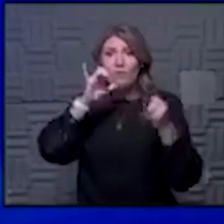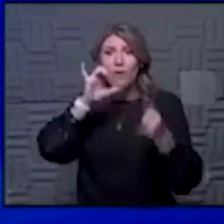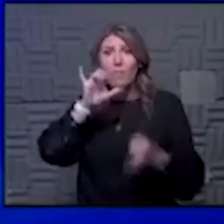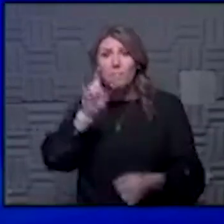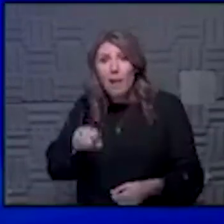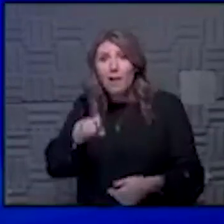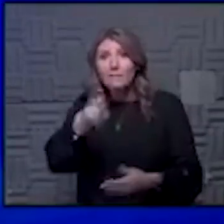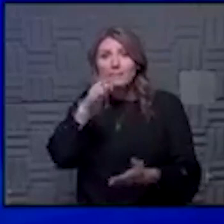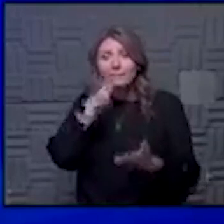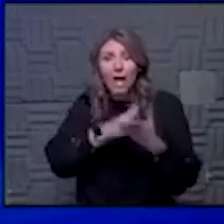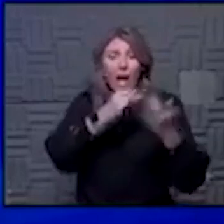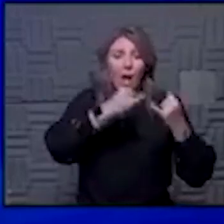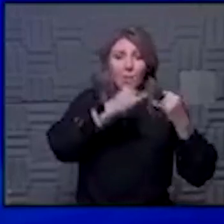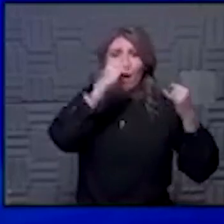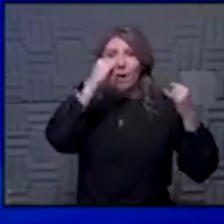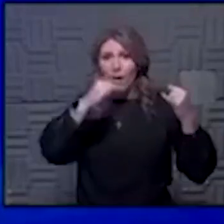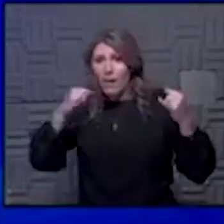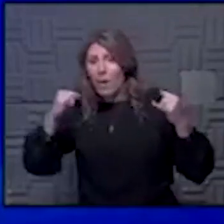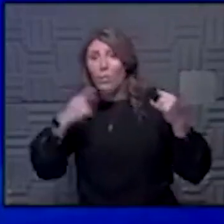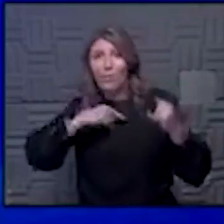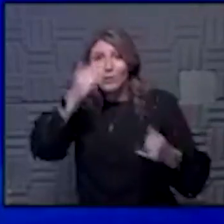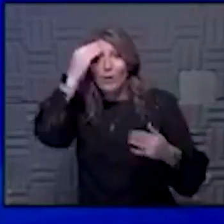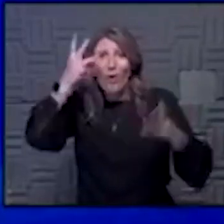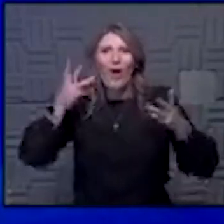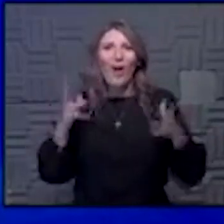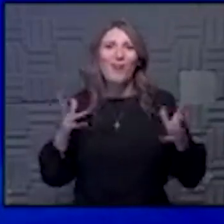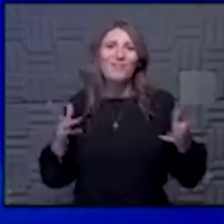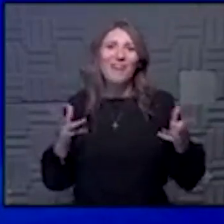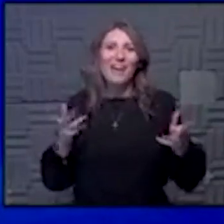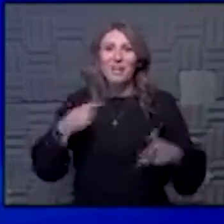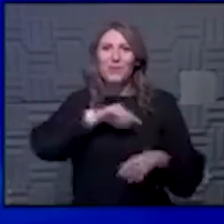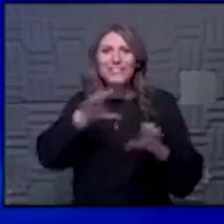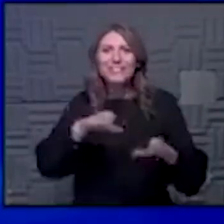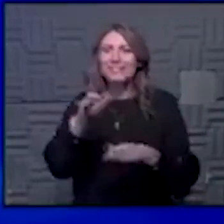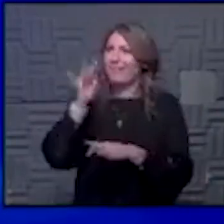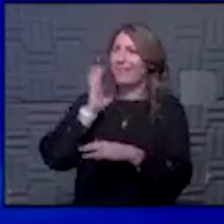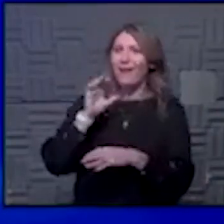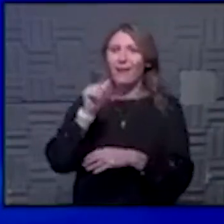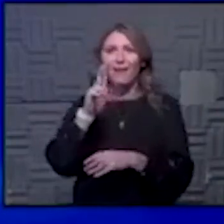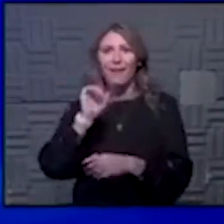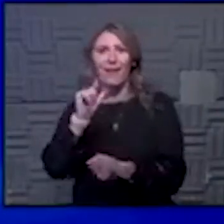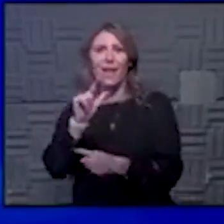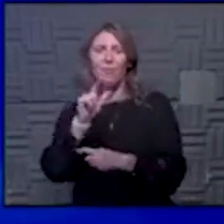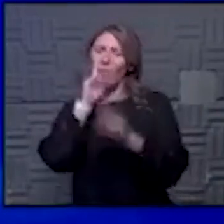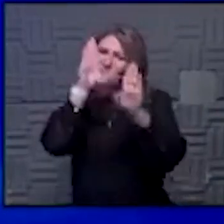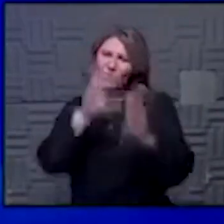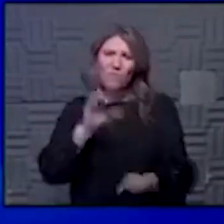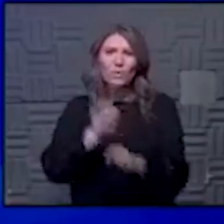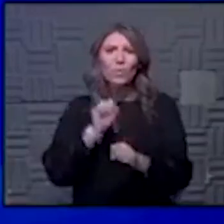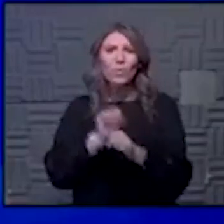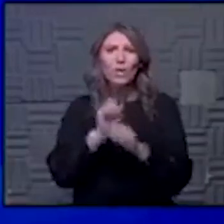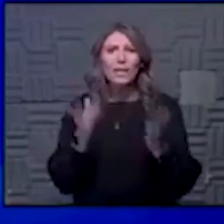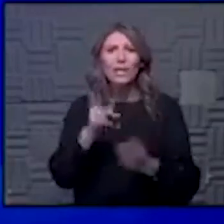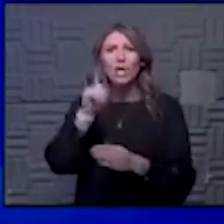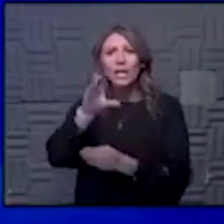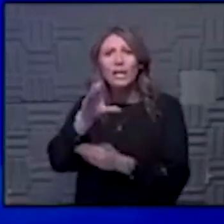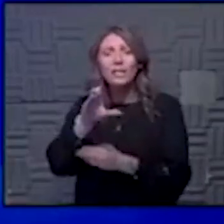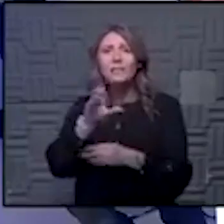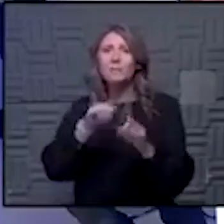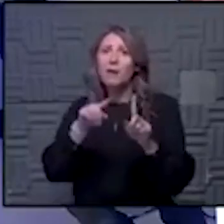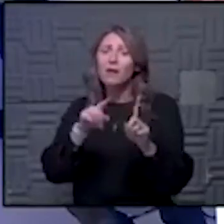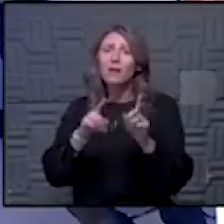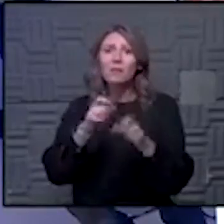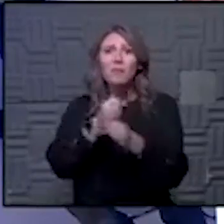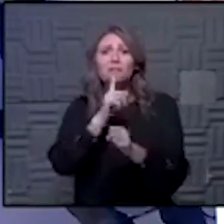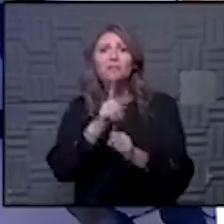how to bend the curve because we did bend the curve. We did that in April, and we did a great job in Kansas City. We need to make sure we keep doing that great